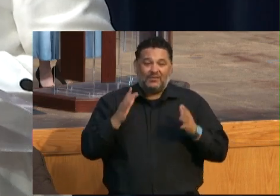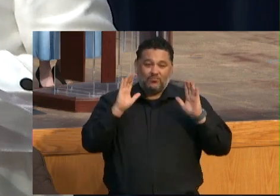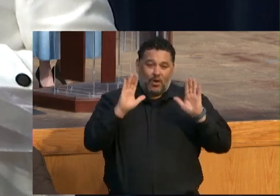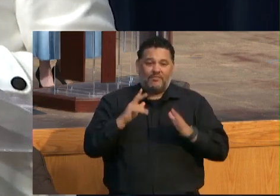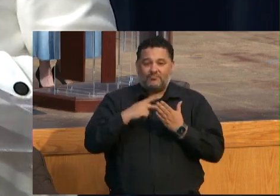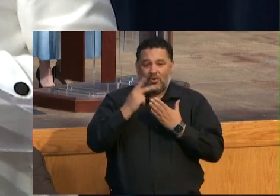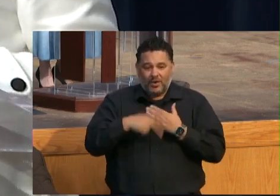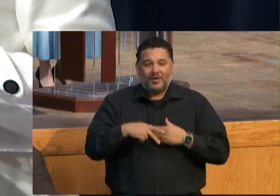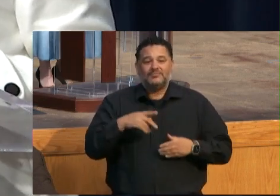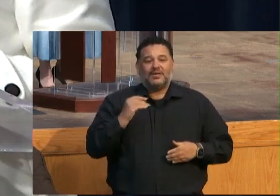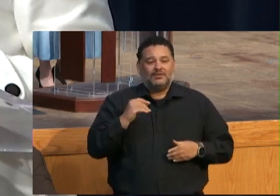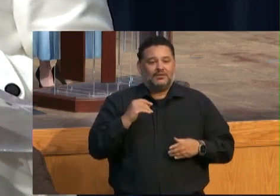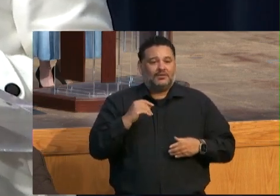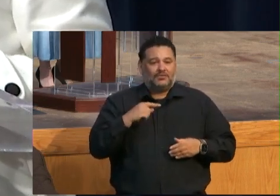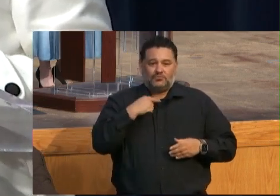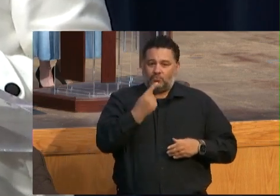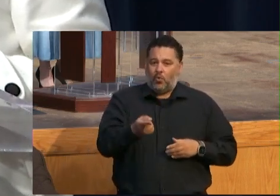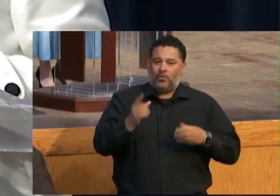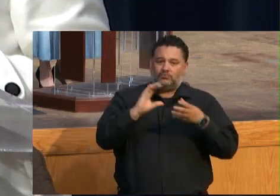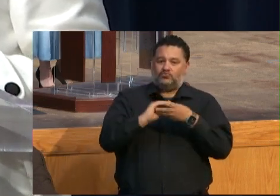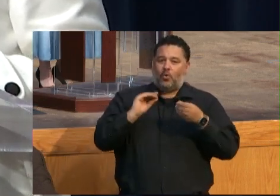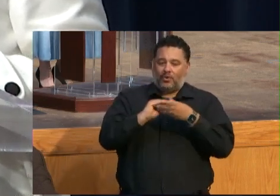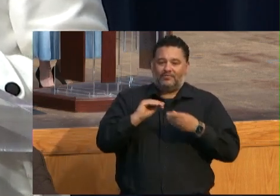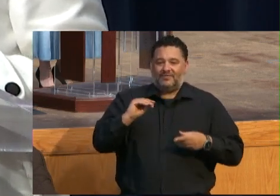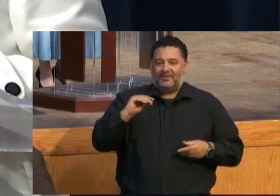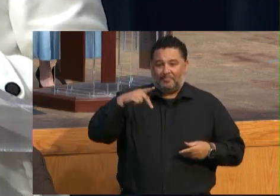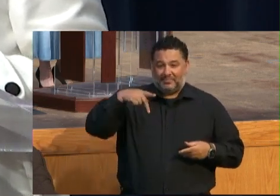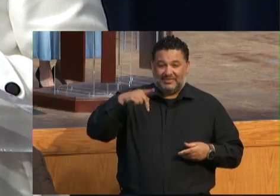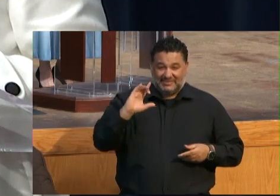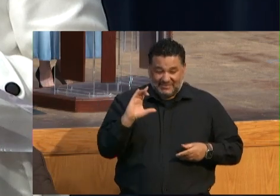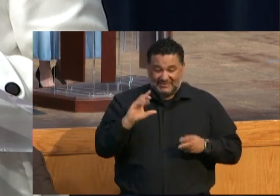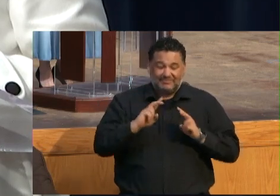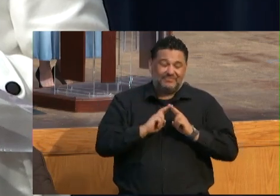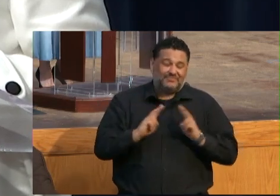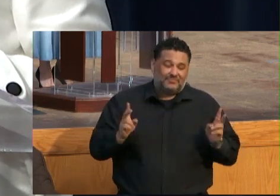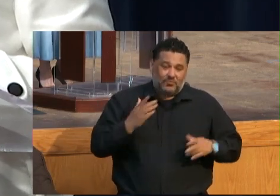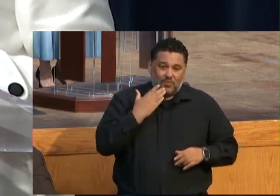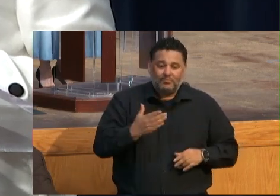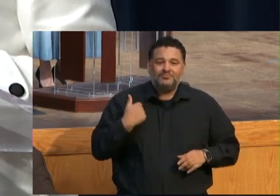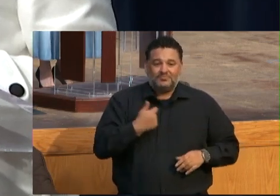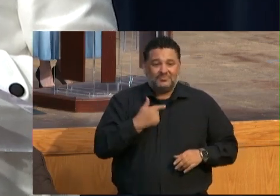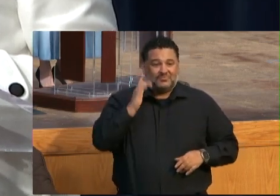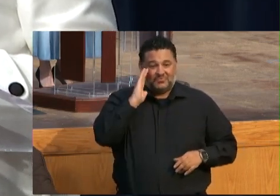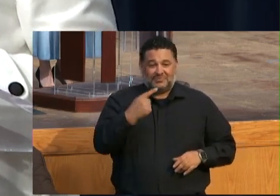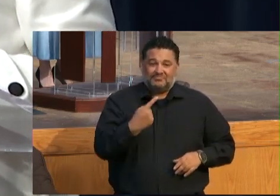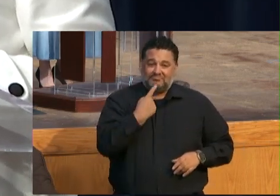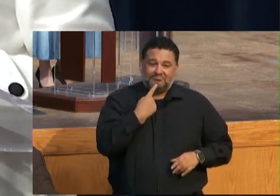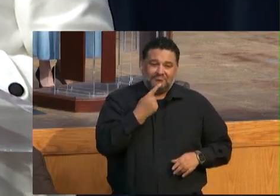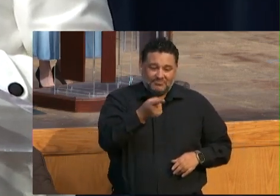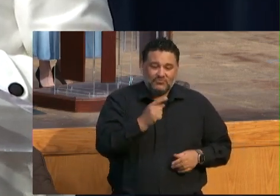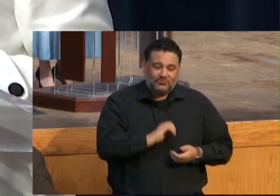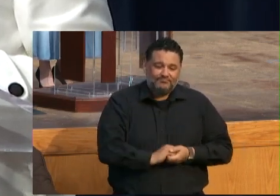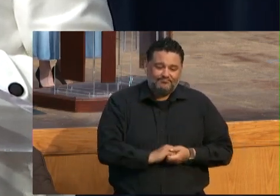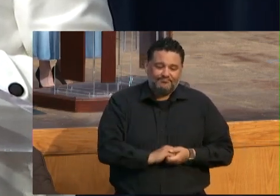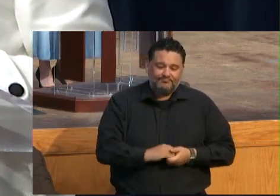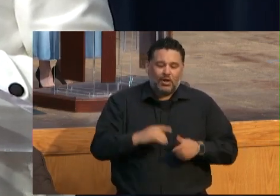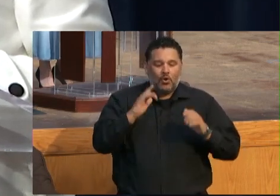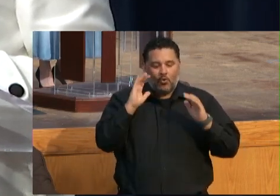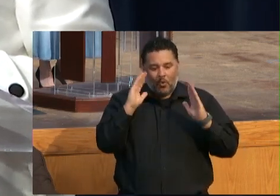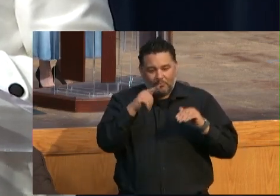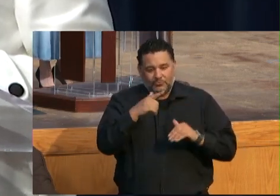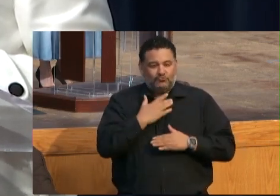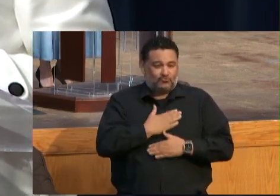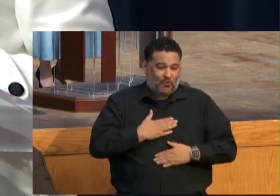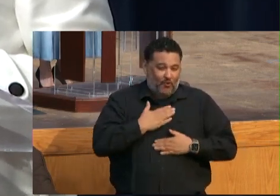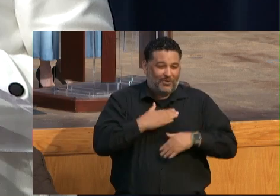told the story of Phoenix College so very well, and we're going to miss you. I hope you enjoy that